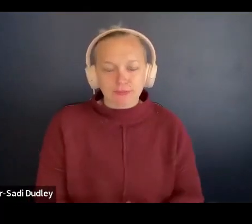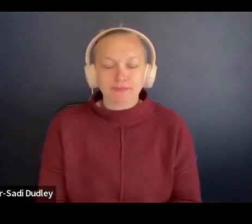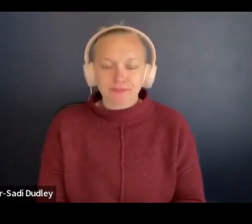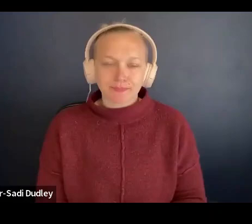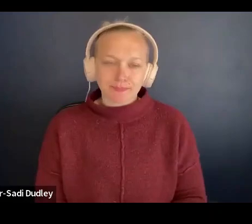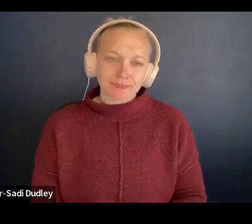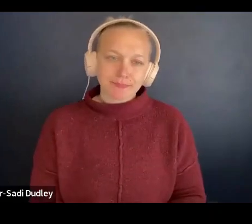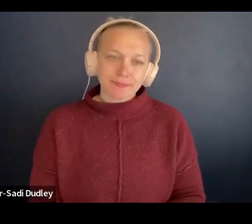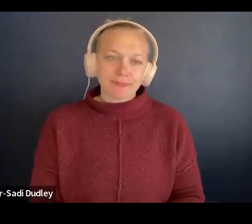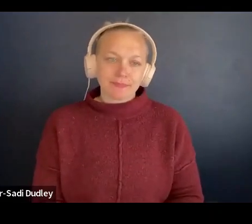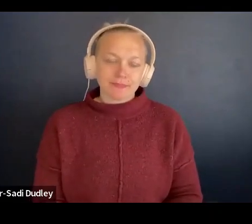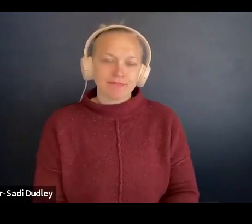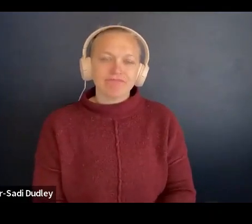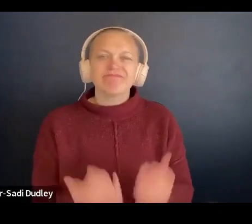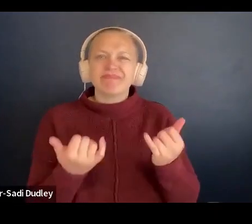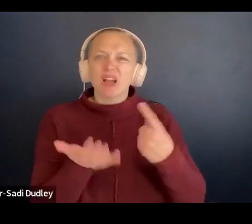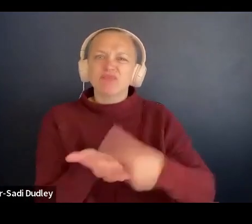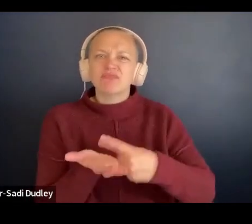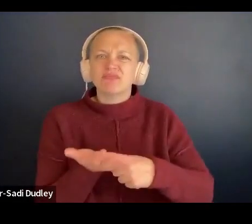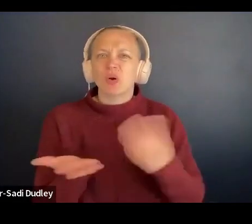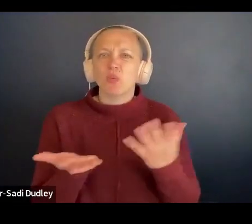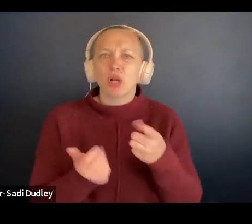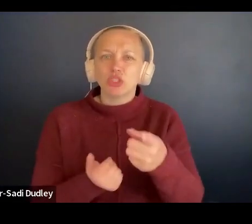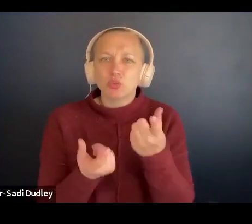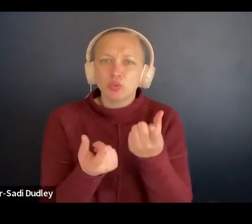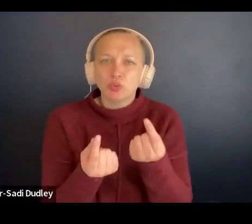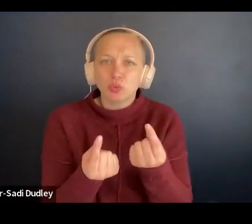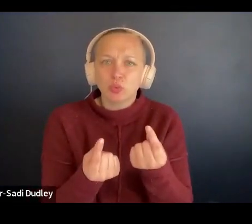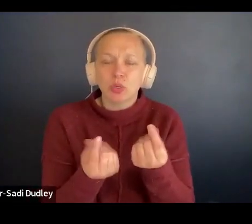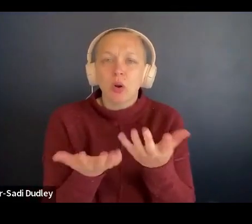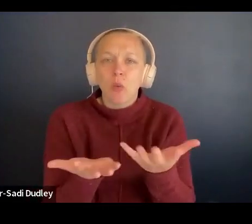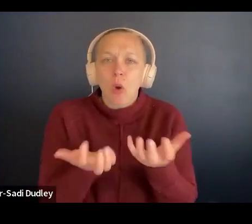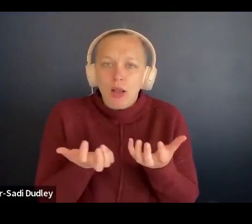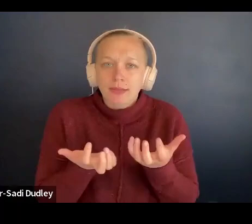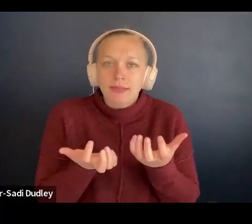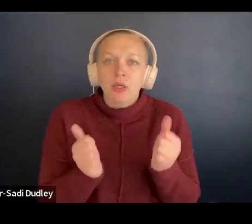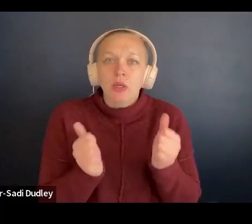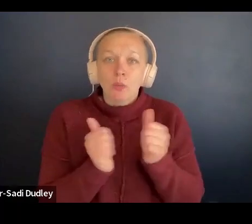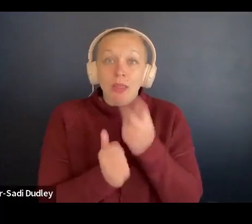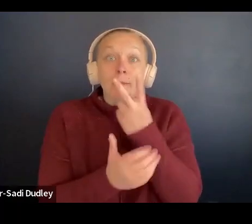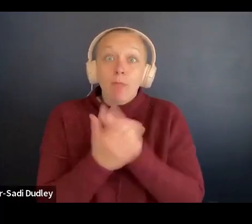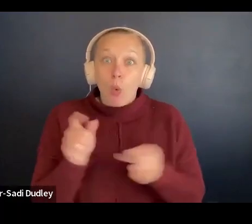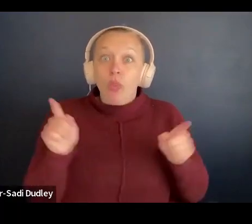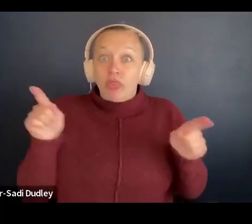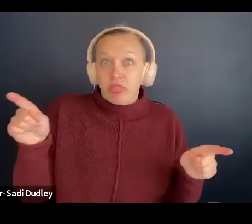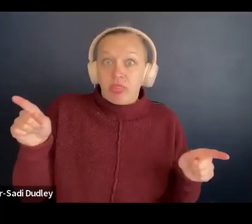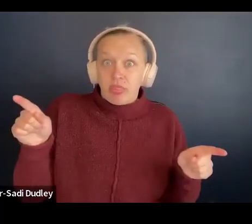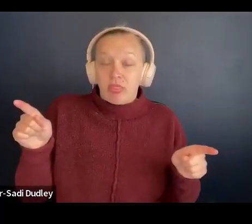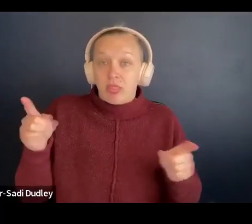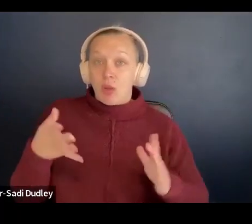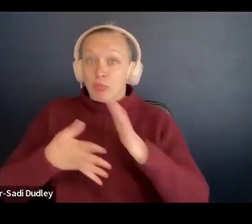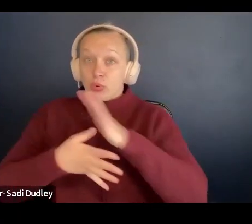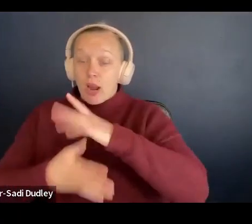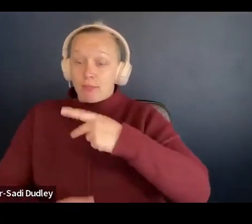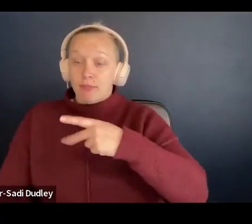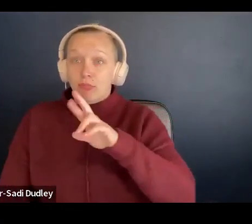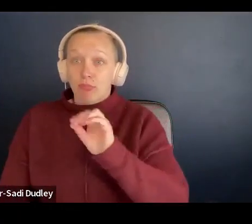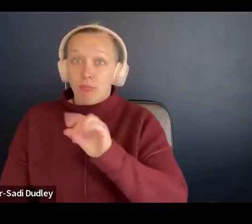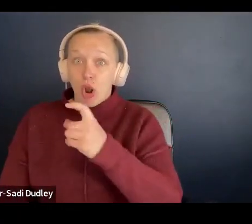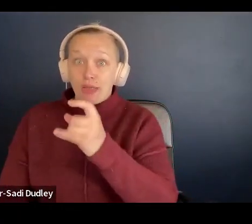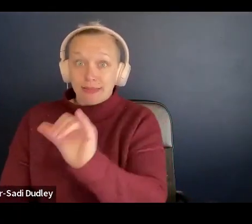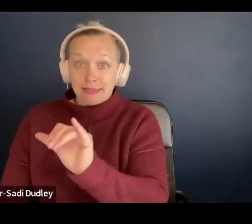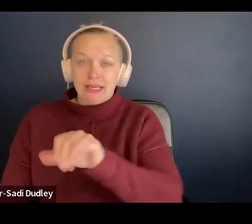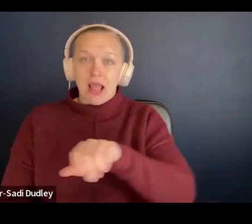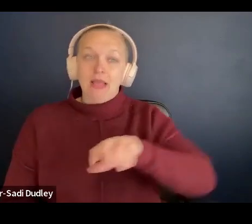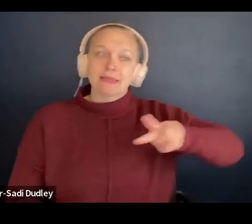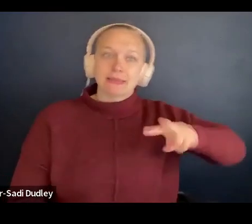Discuss what you do and do not want with your proxy and your alternate proxy. The discussion can be just